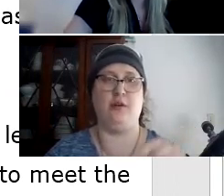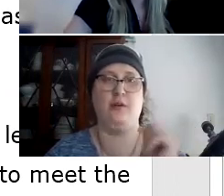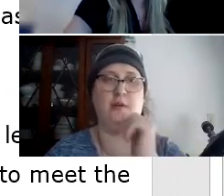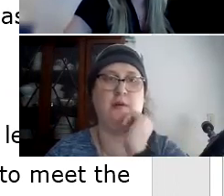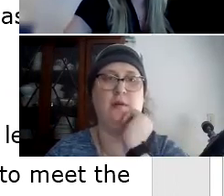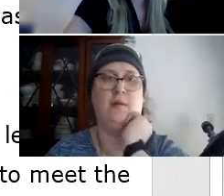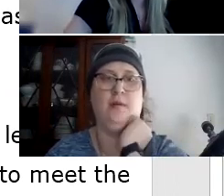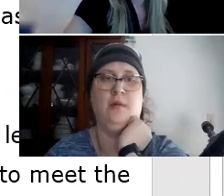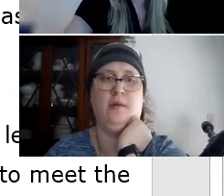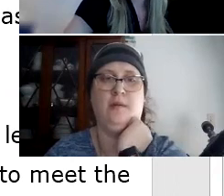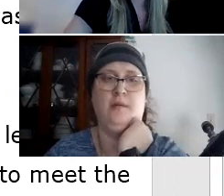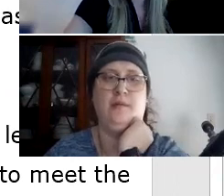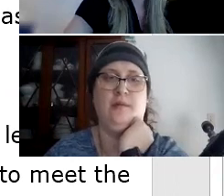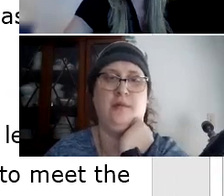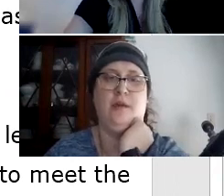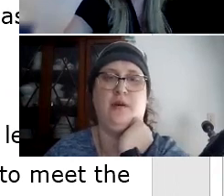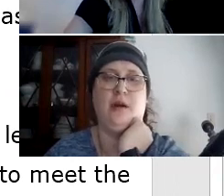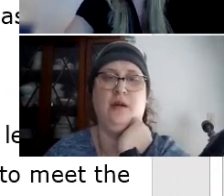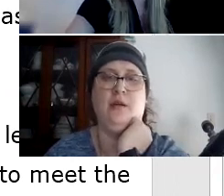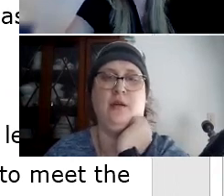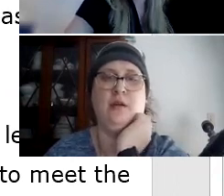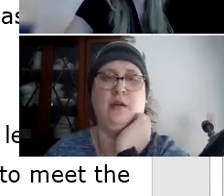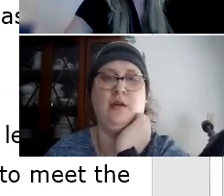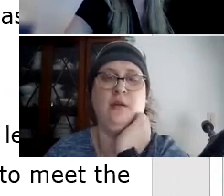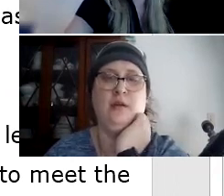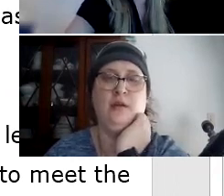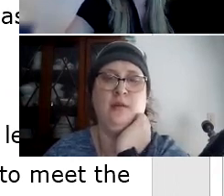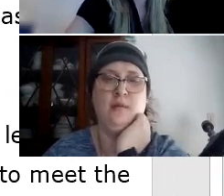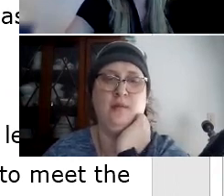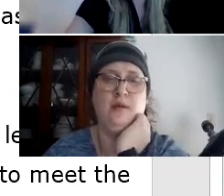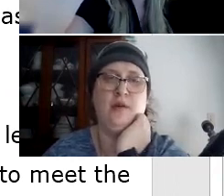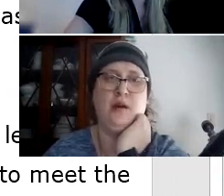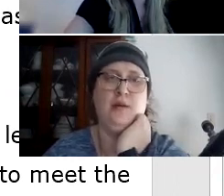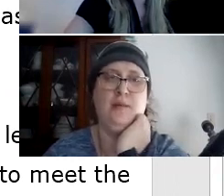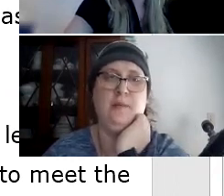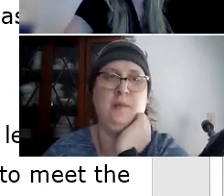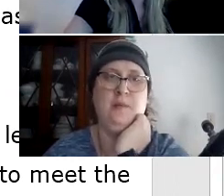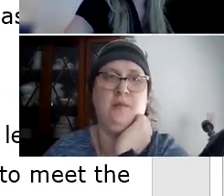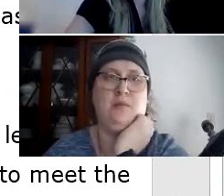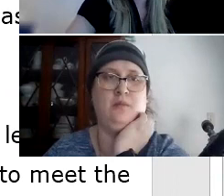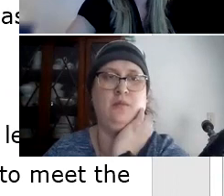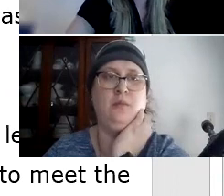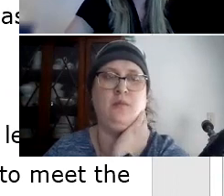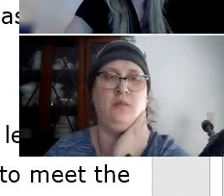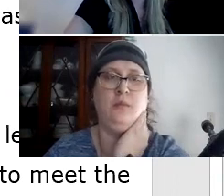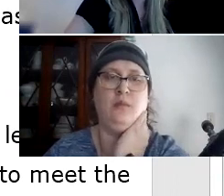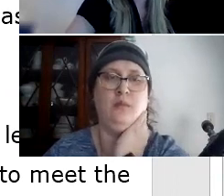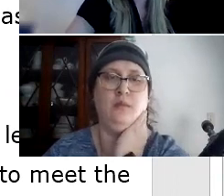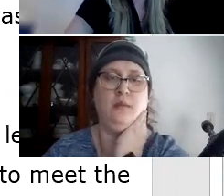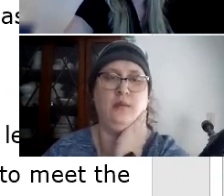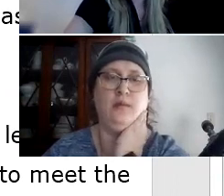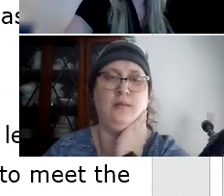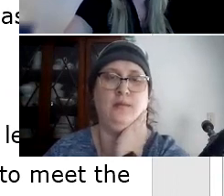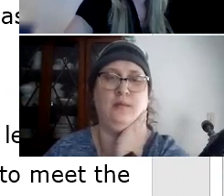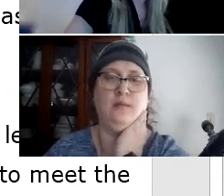code? Yeah, they'd be unvaccinated then. Okay. They'd be the first one. Okay. The one that we're talking